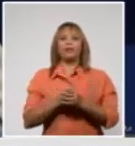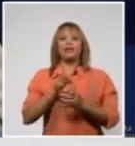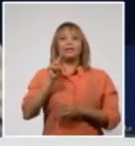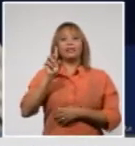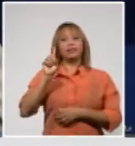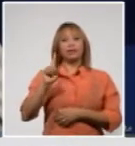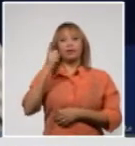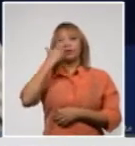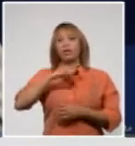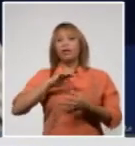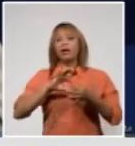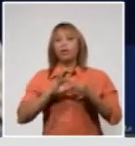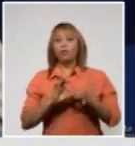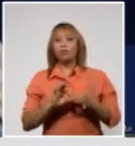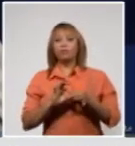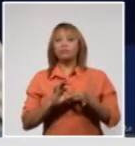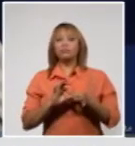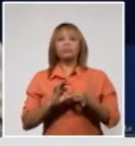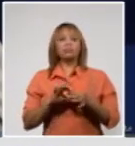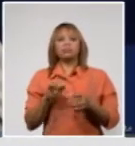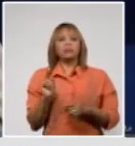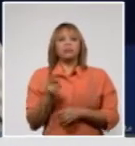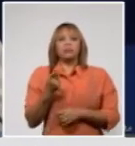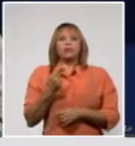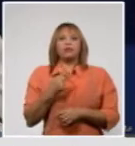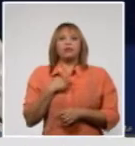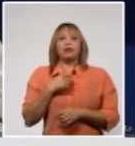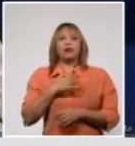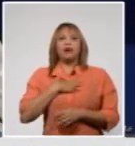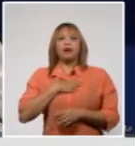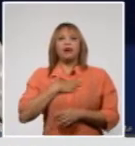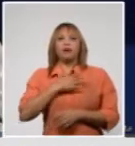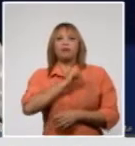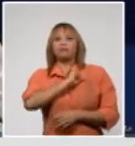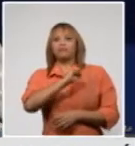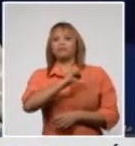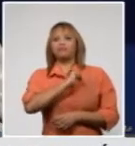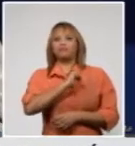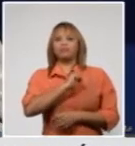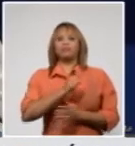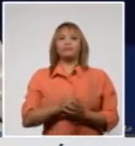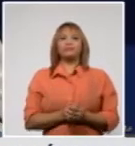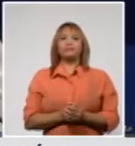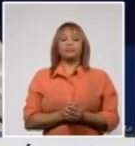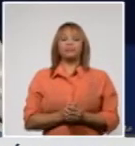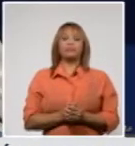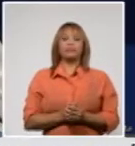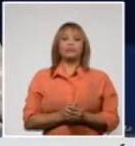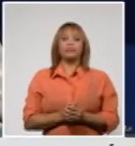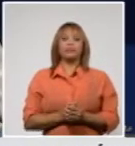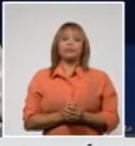The third patient was a 65-year-old woman from Havana,